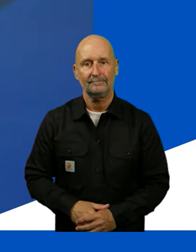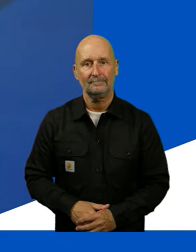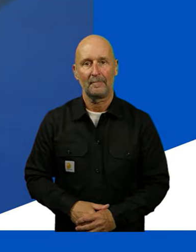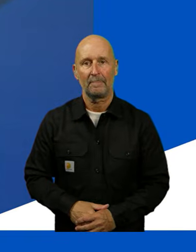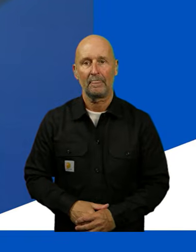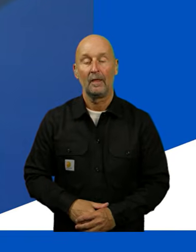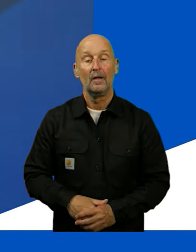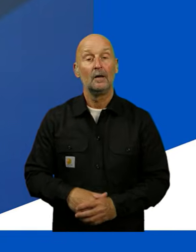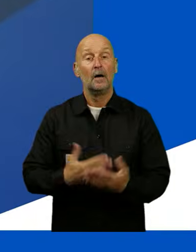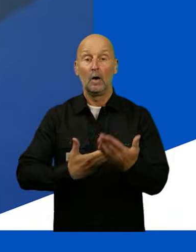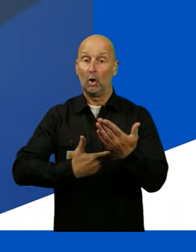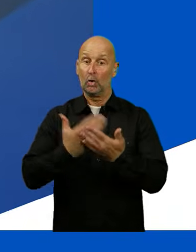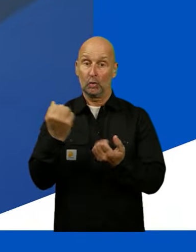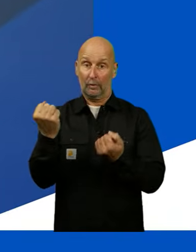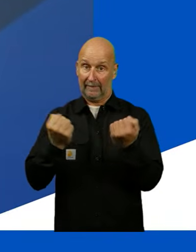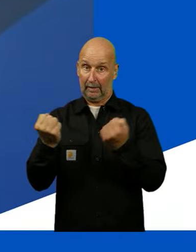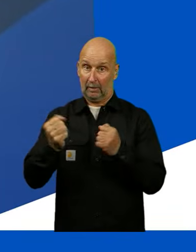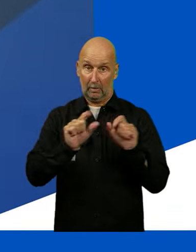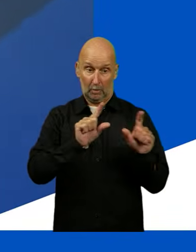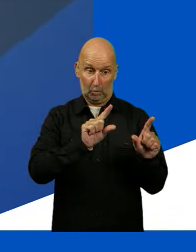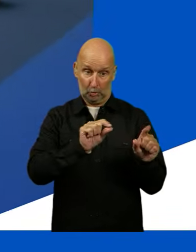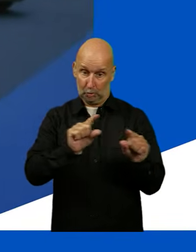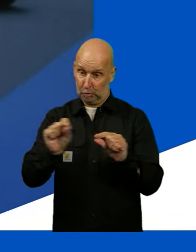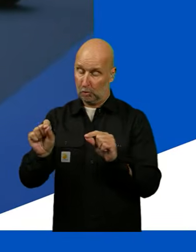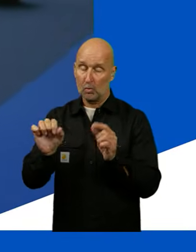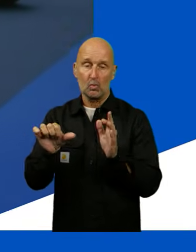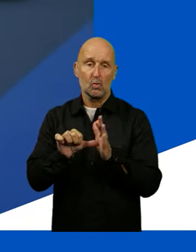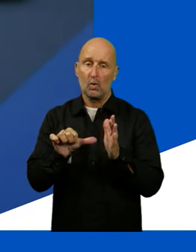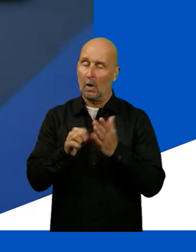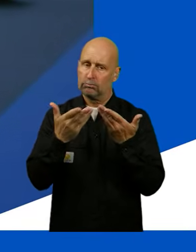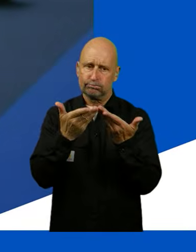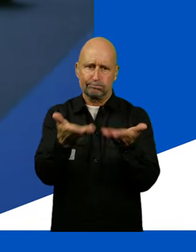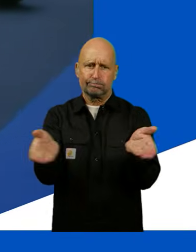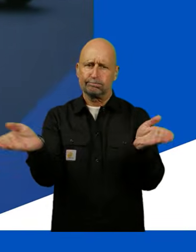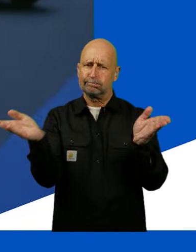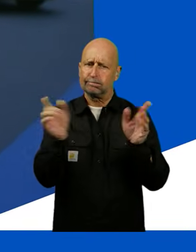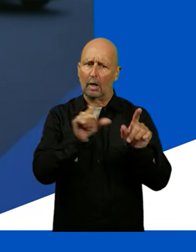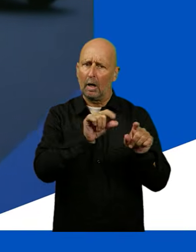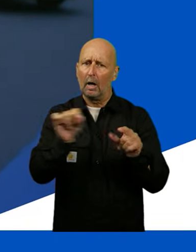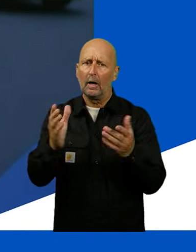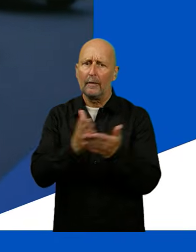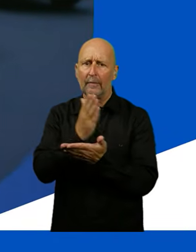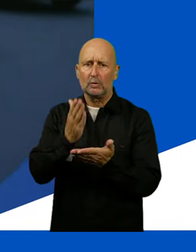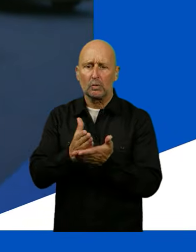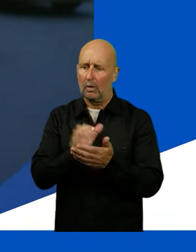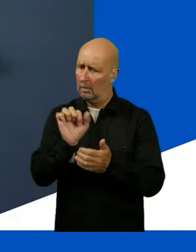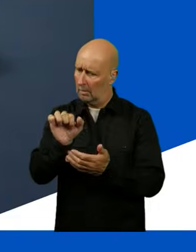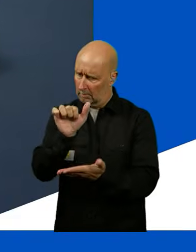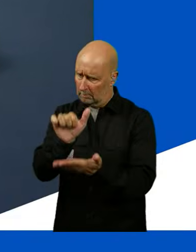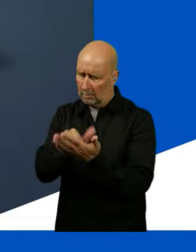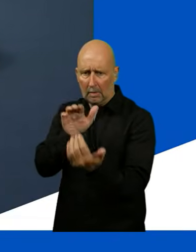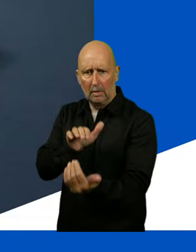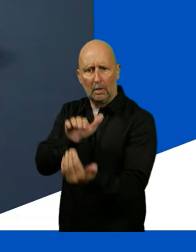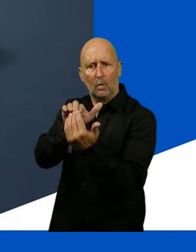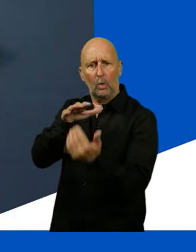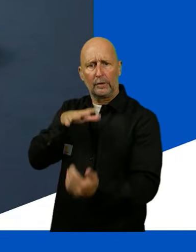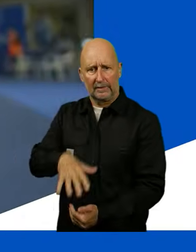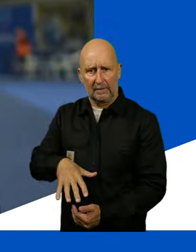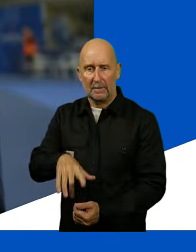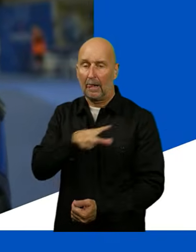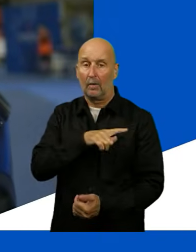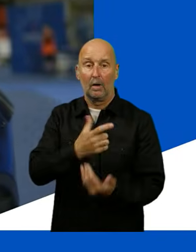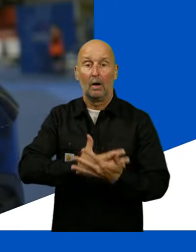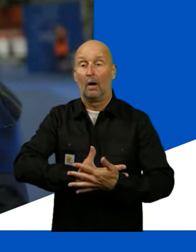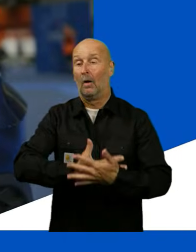Choosing a new vehicle is difficult. With so many options, it's vital to make sure that you get the right make and model for your needs, particularly as there's so